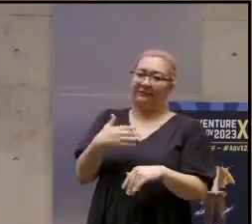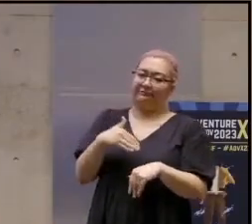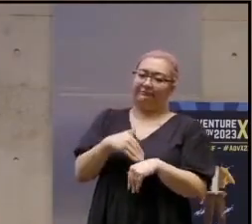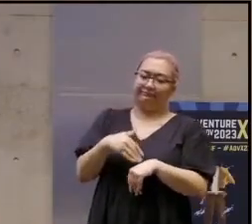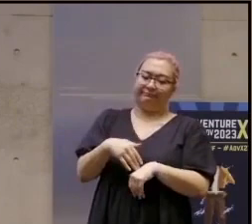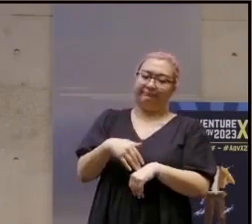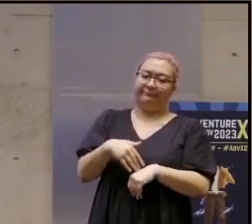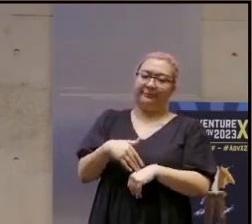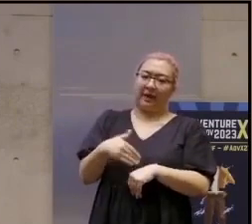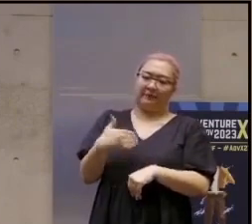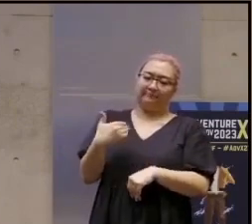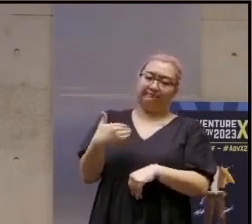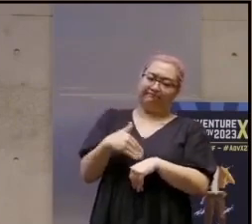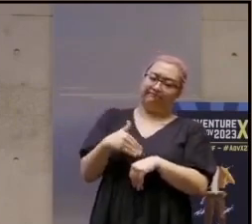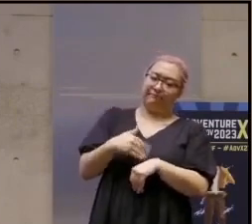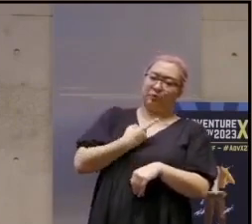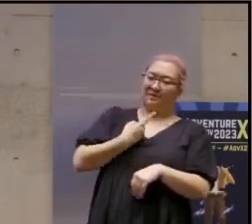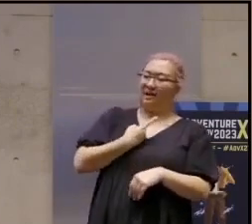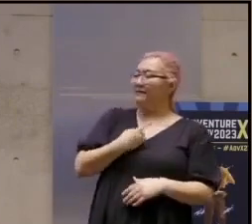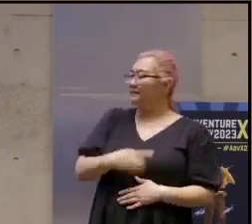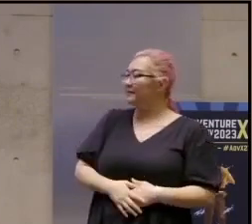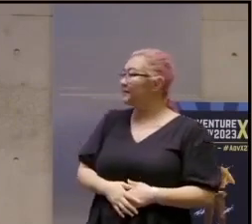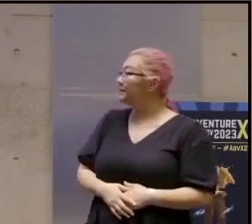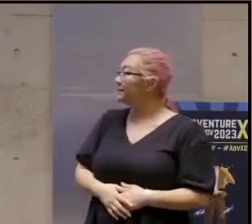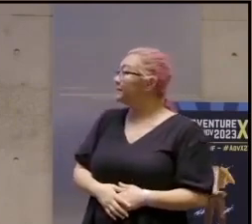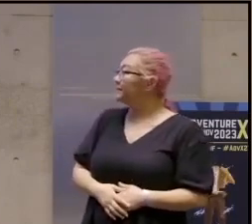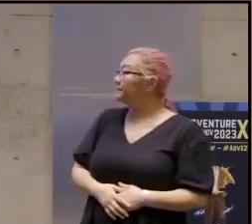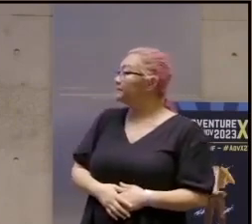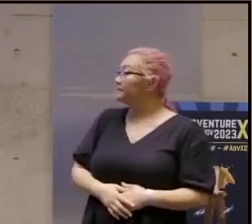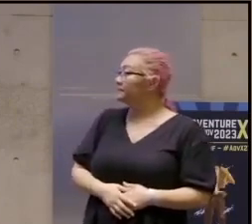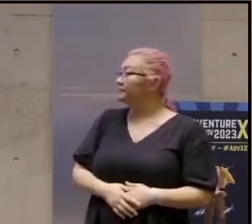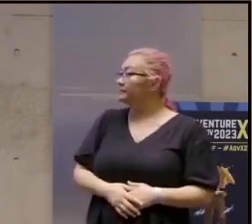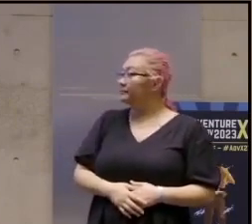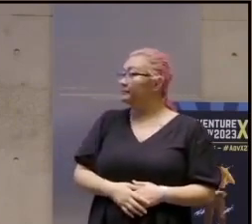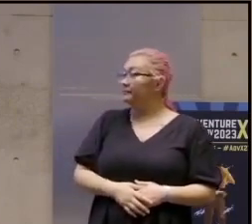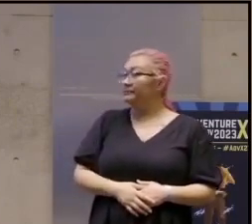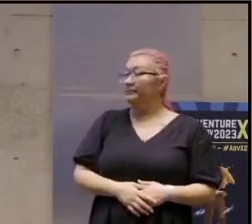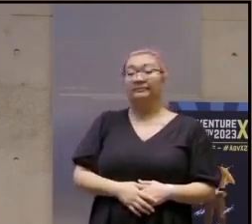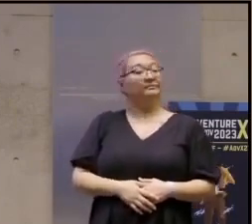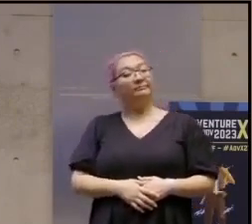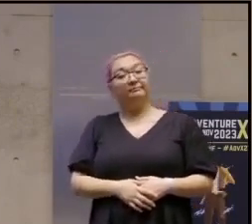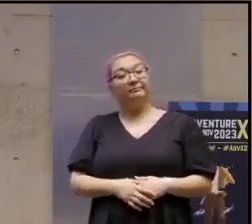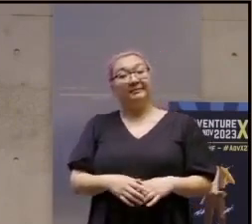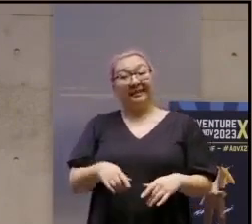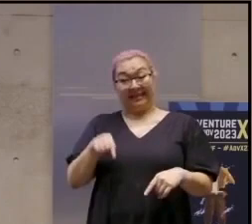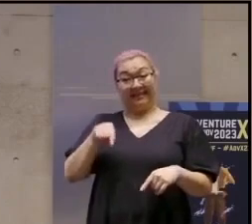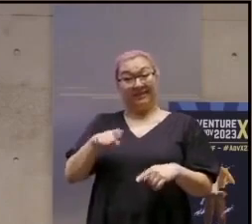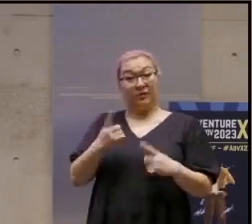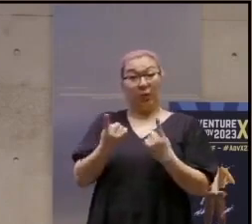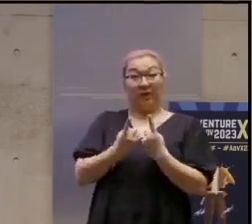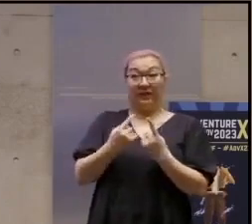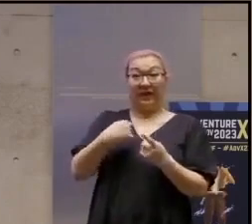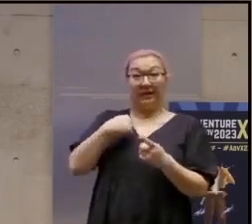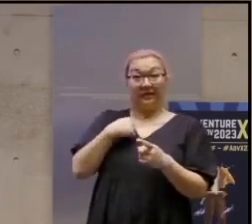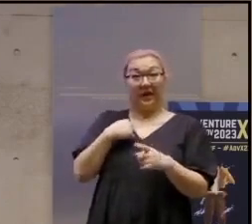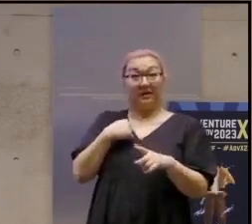game I'm working on is not about medical conditions, partly because of this. It's about conducting trains, so there